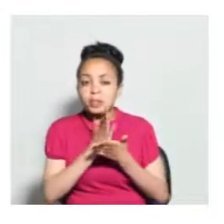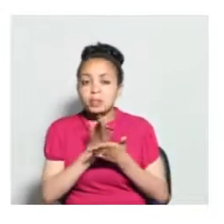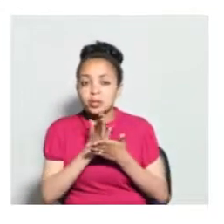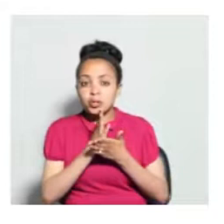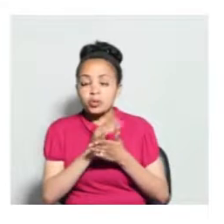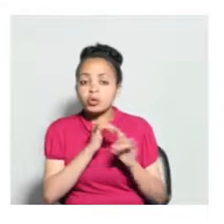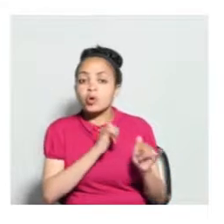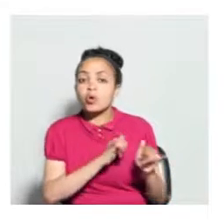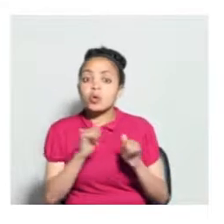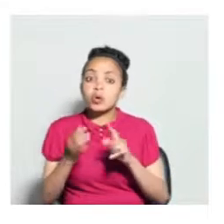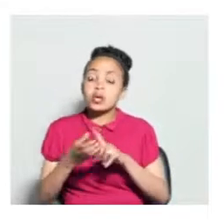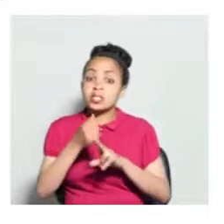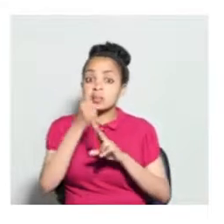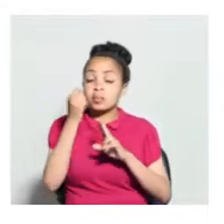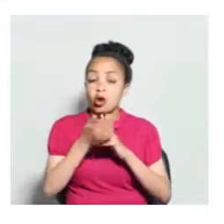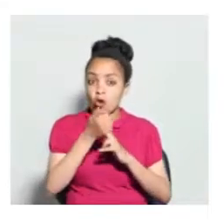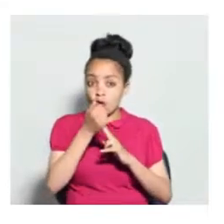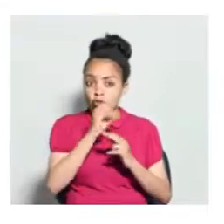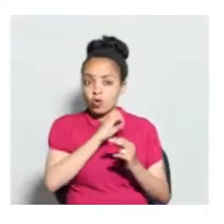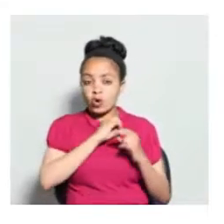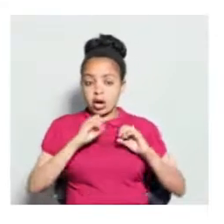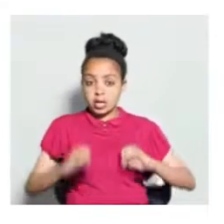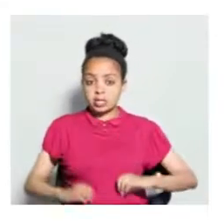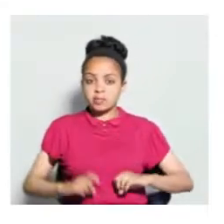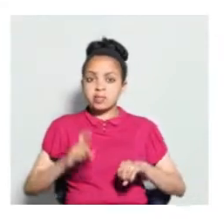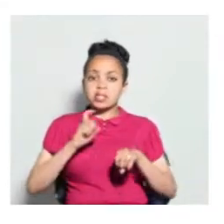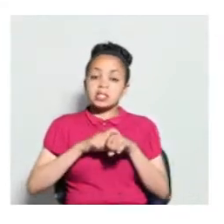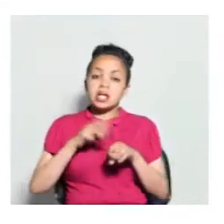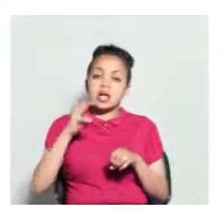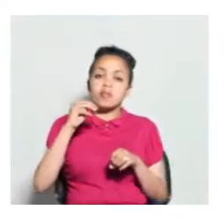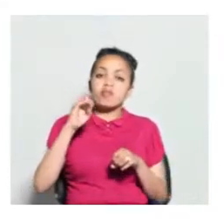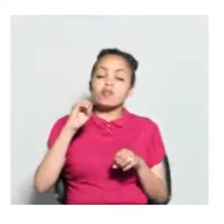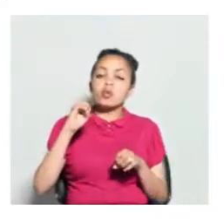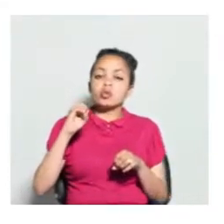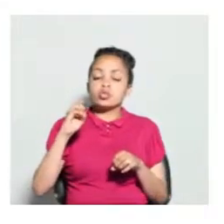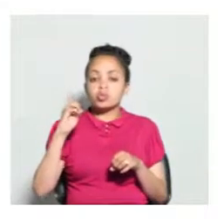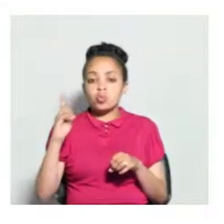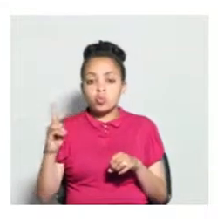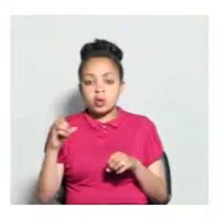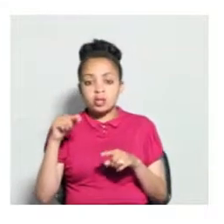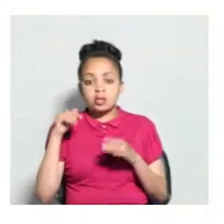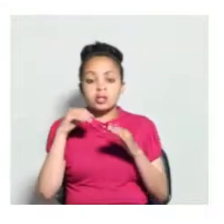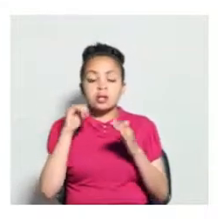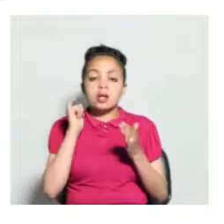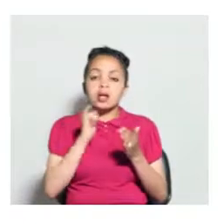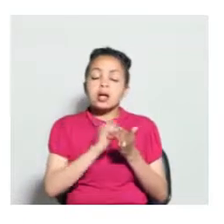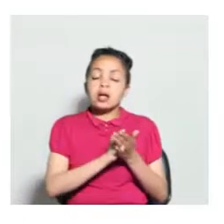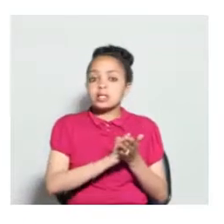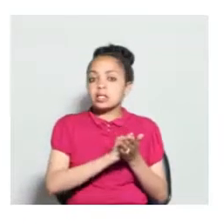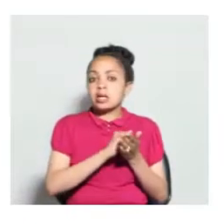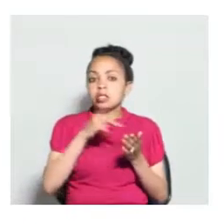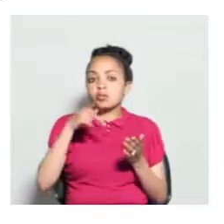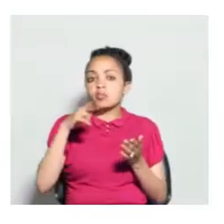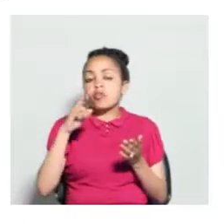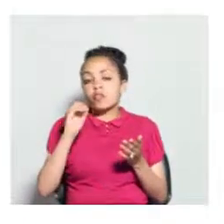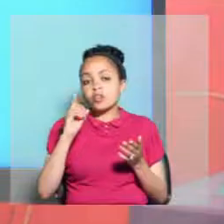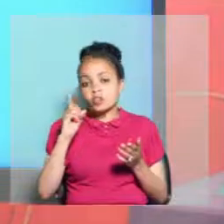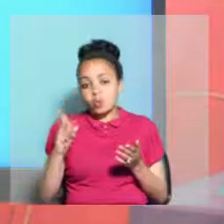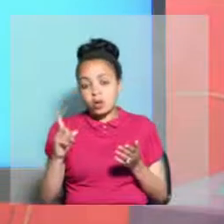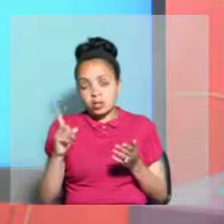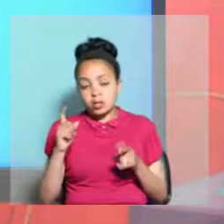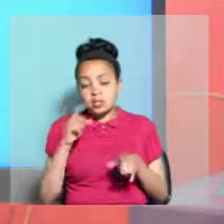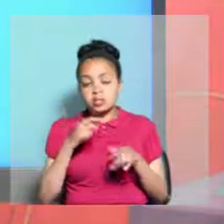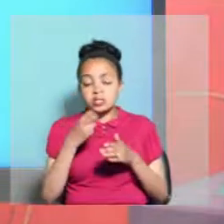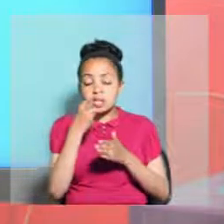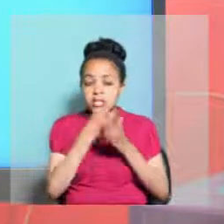homologous pair of an organism during meiosis 1 at prophase 1. As a result of